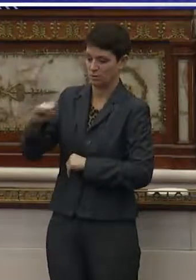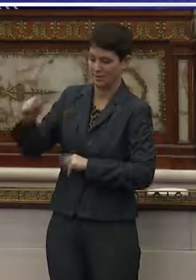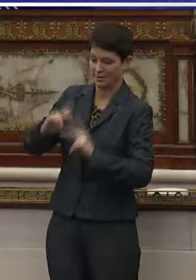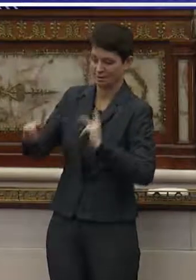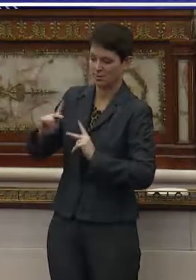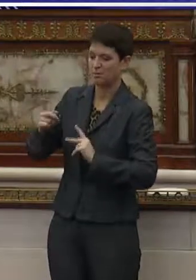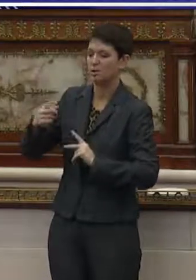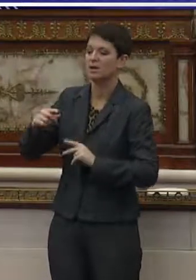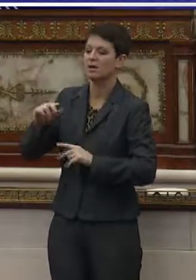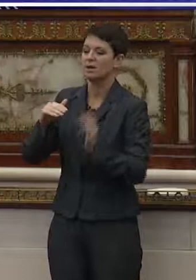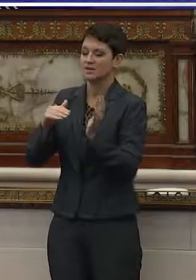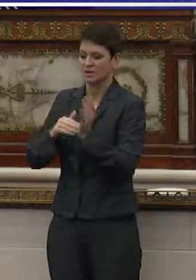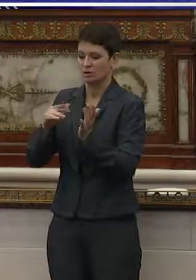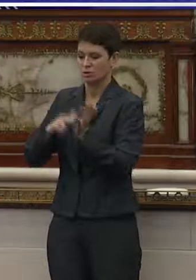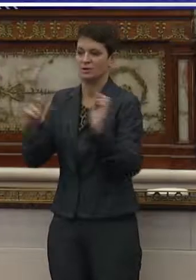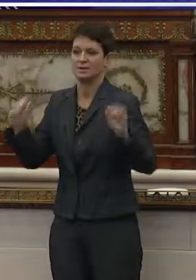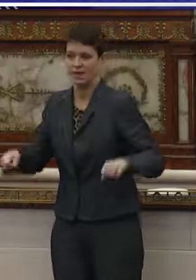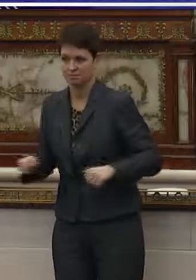the ones who can do that.